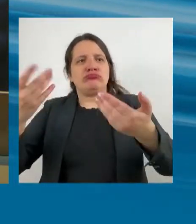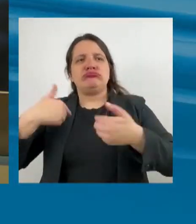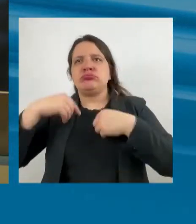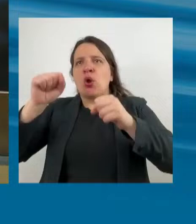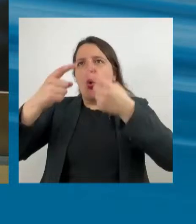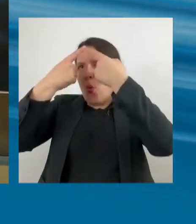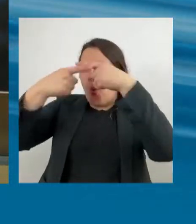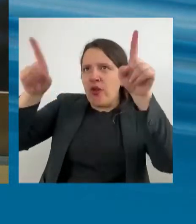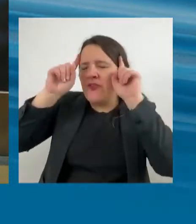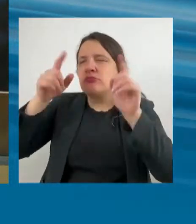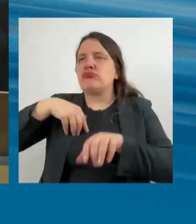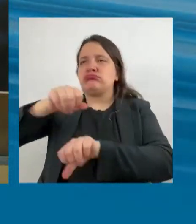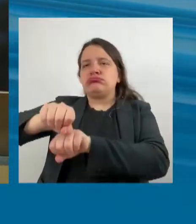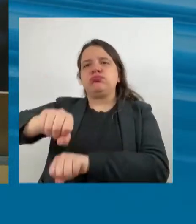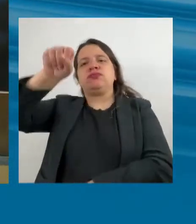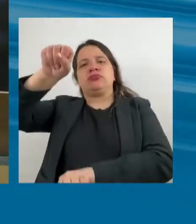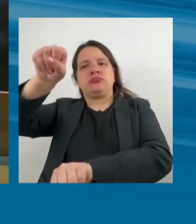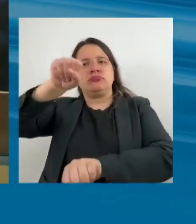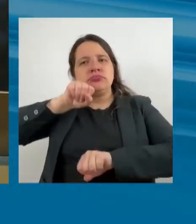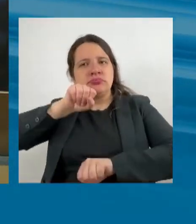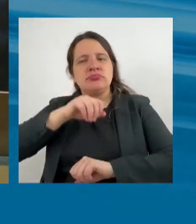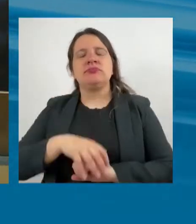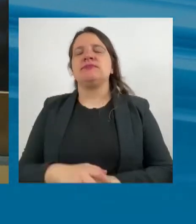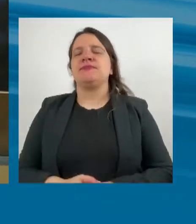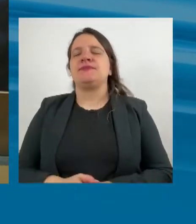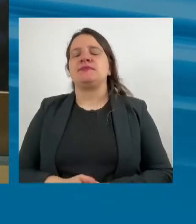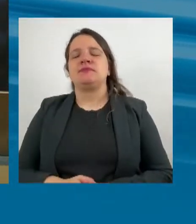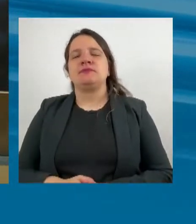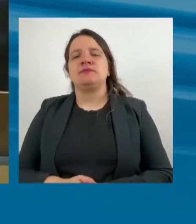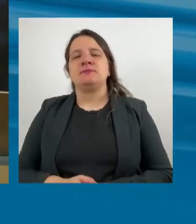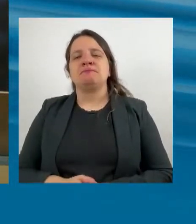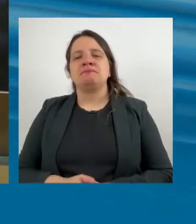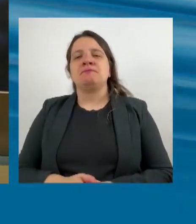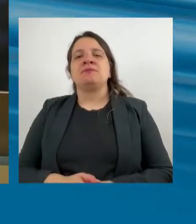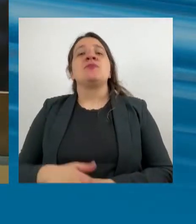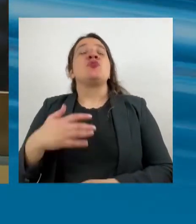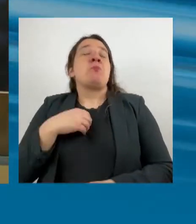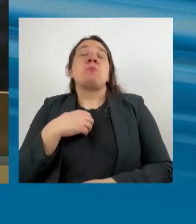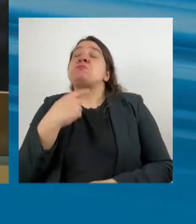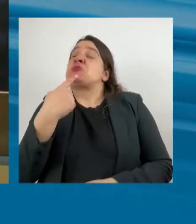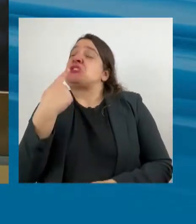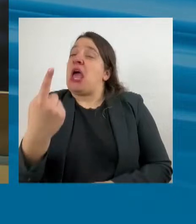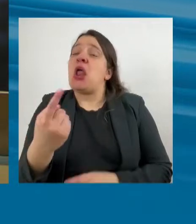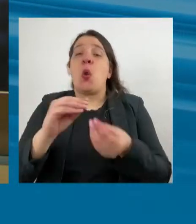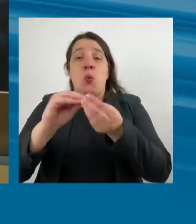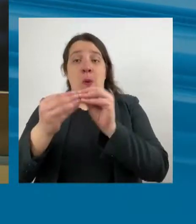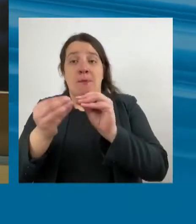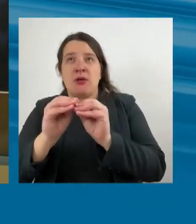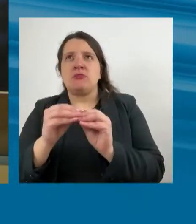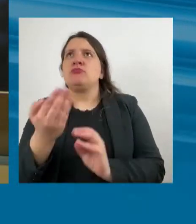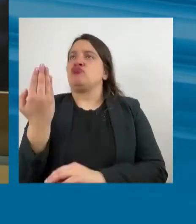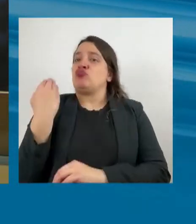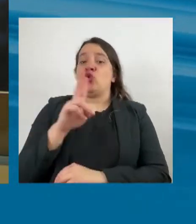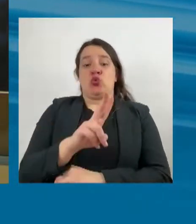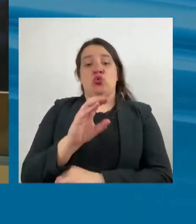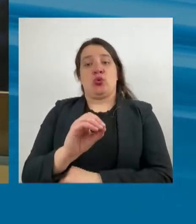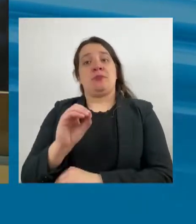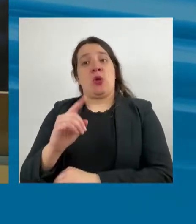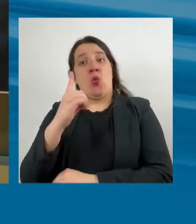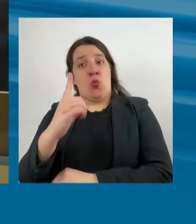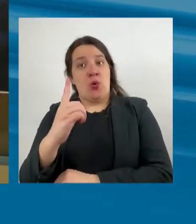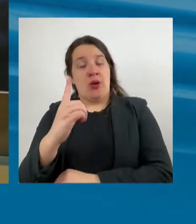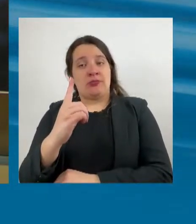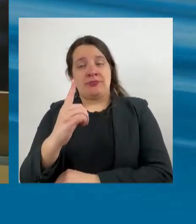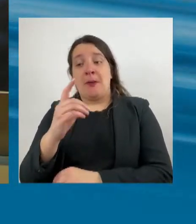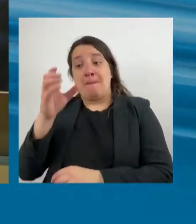technical education, professional, and university education. Just to give you some information, in the year 2001, the